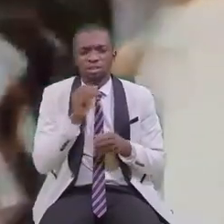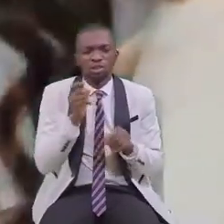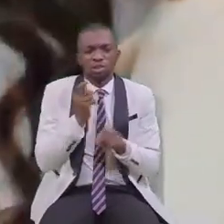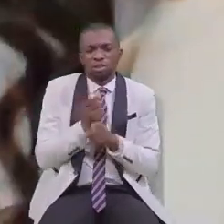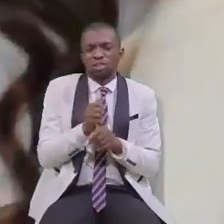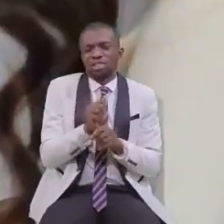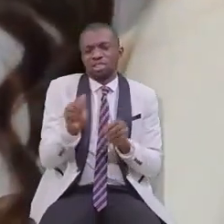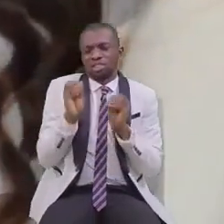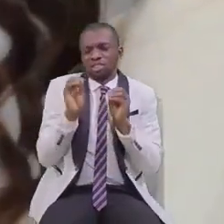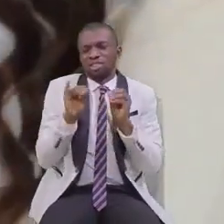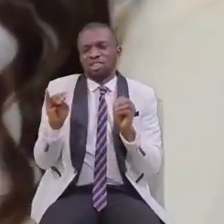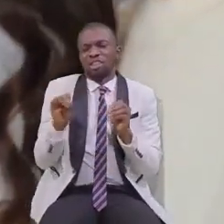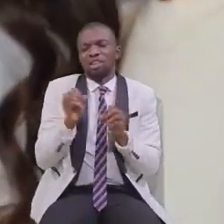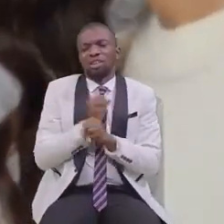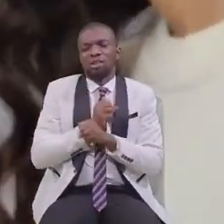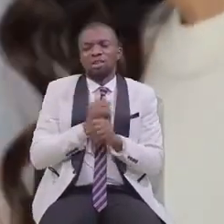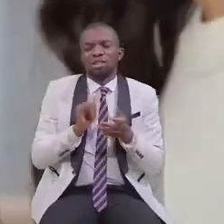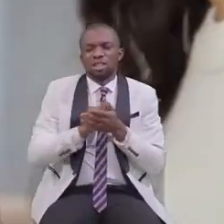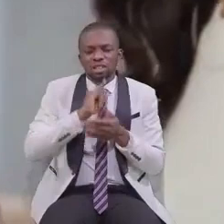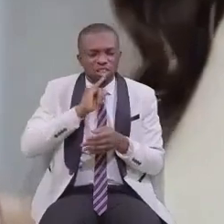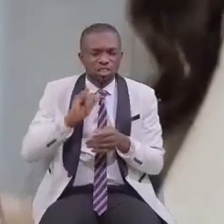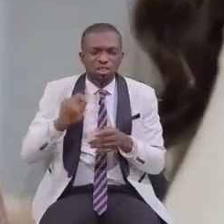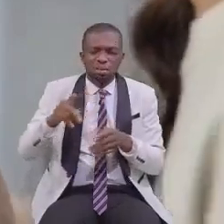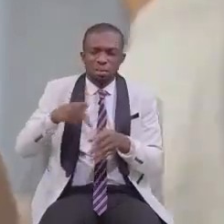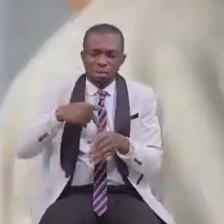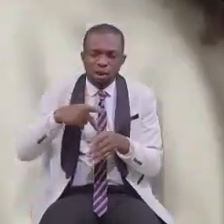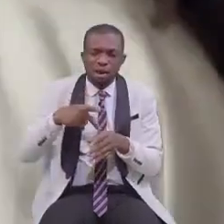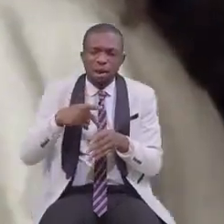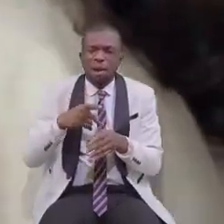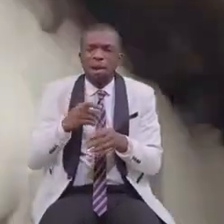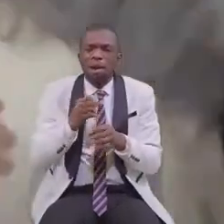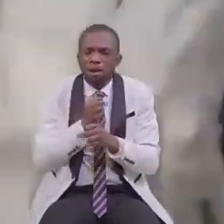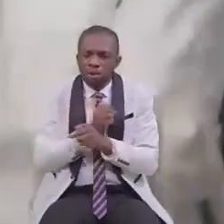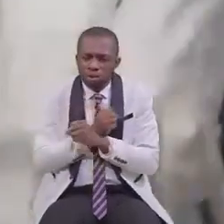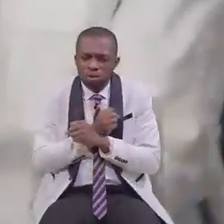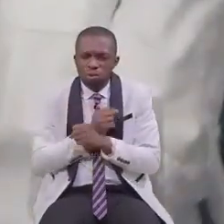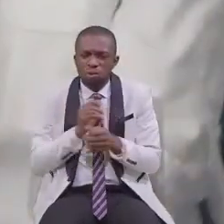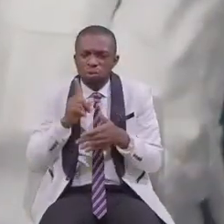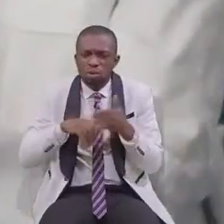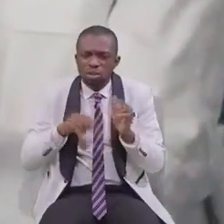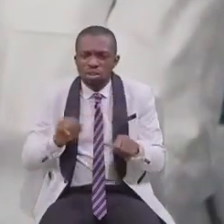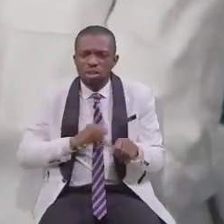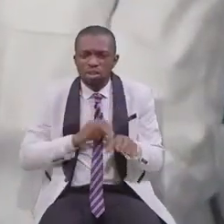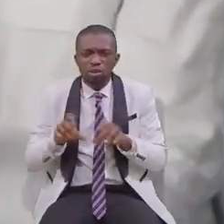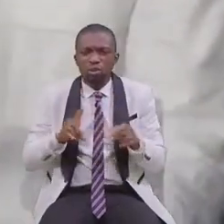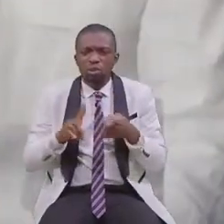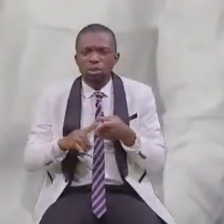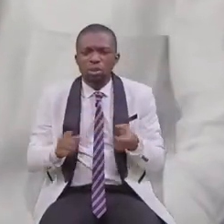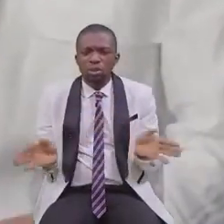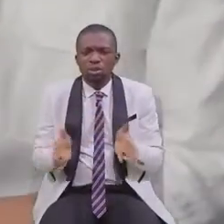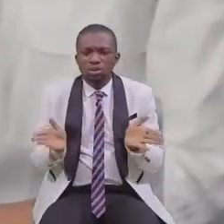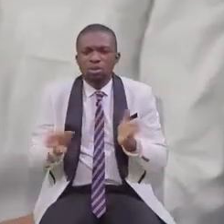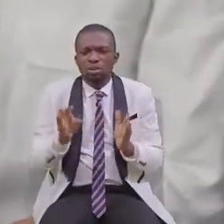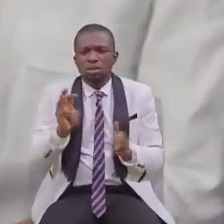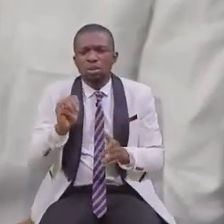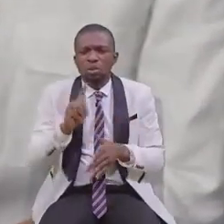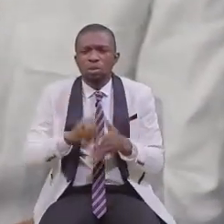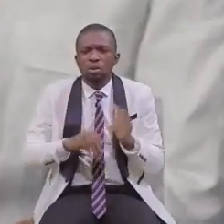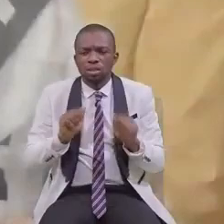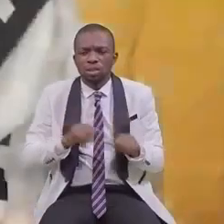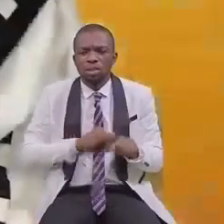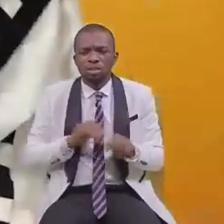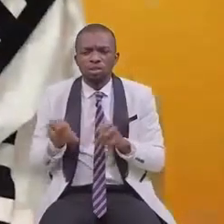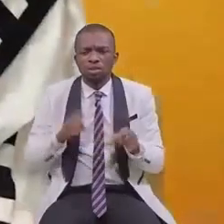the way. That's practical love. What can I do for him to encourage him? What can I do for her